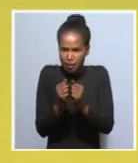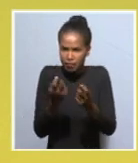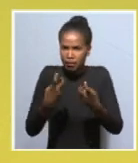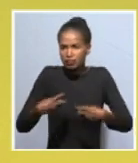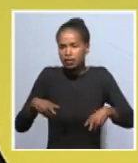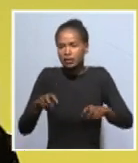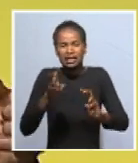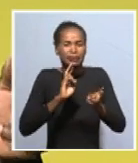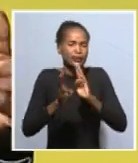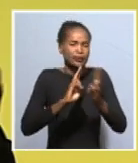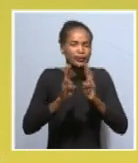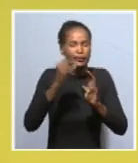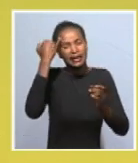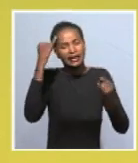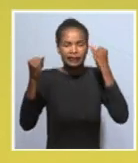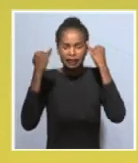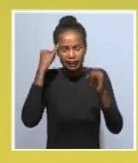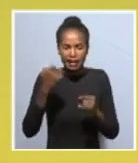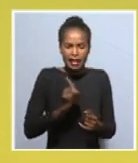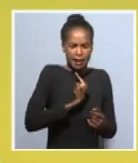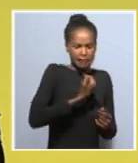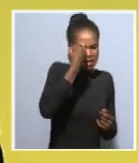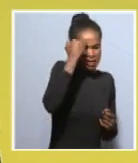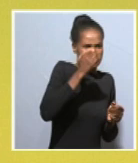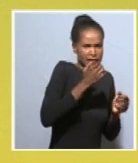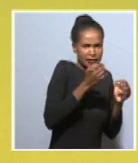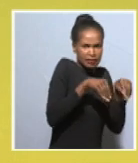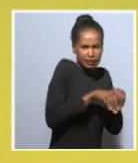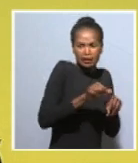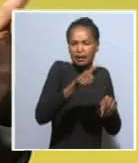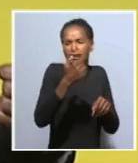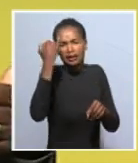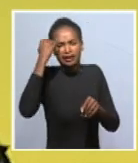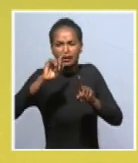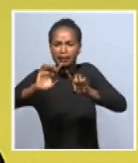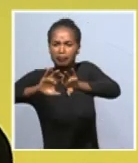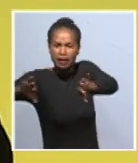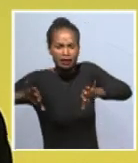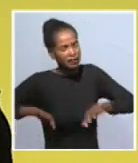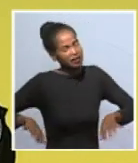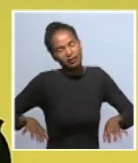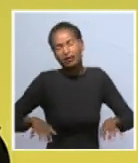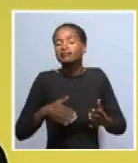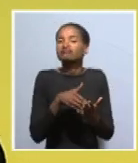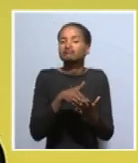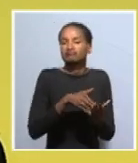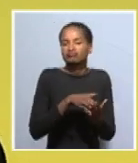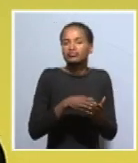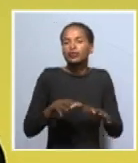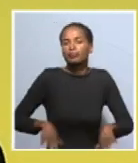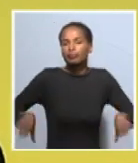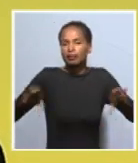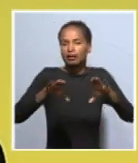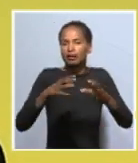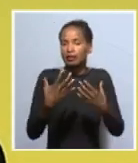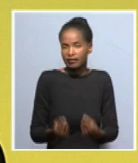do that and everybody do it in isolation, it creates loopholes. For example, I do appreciate and I